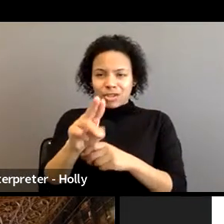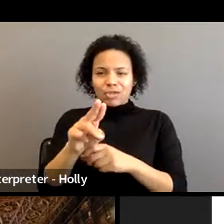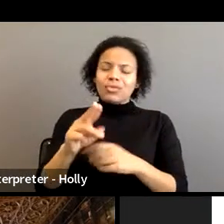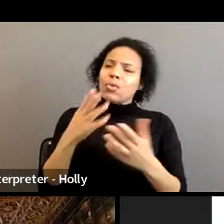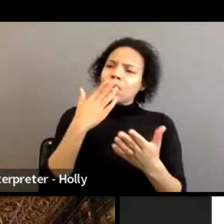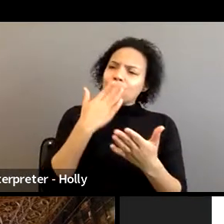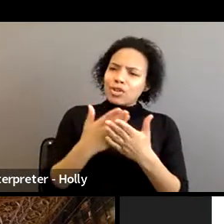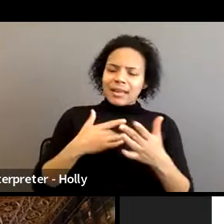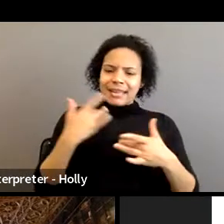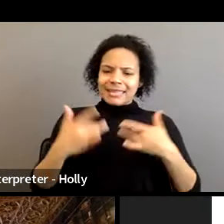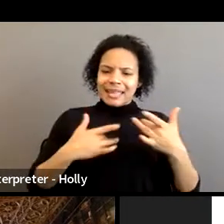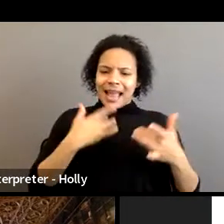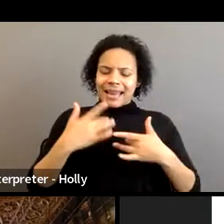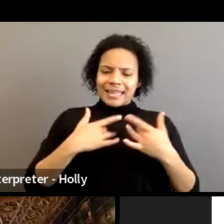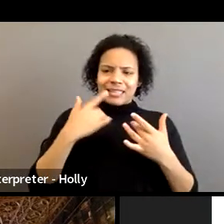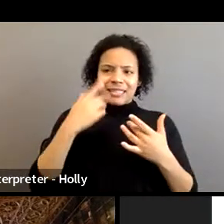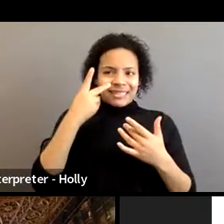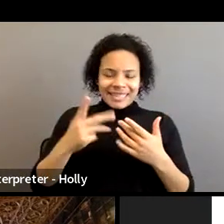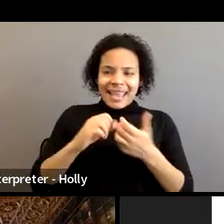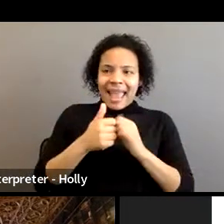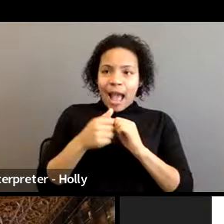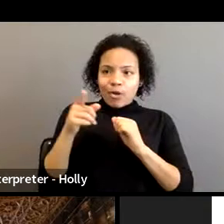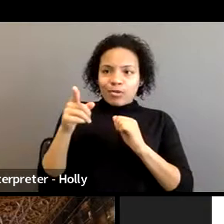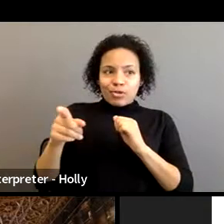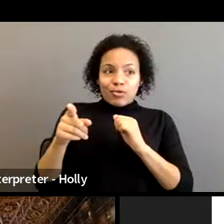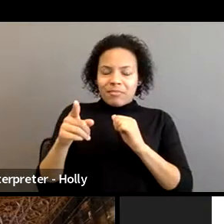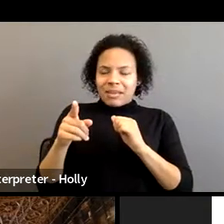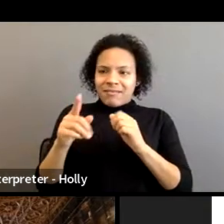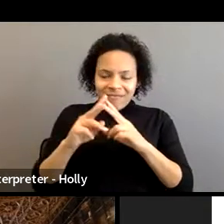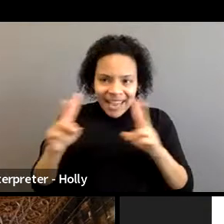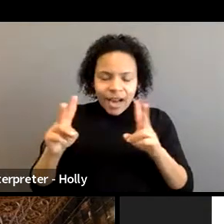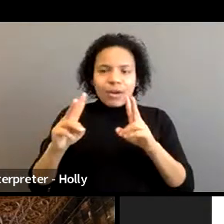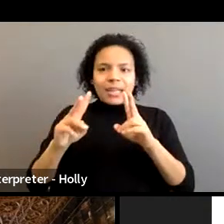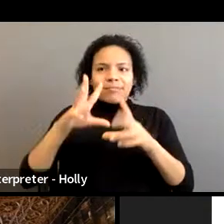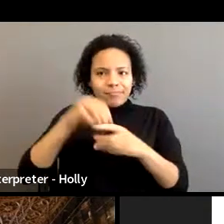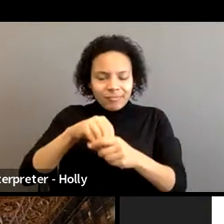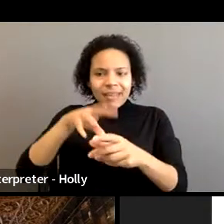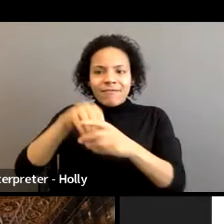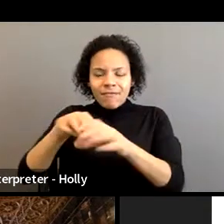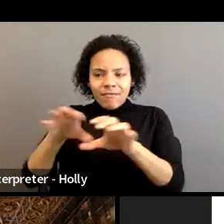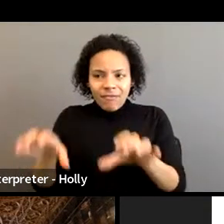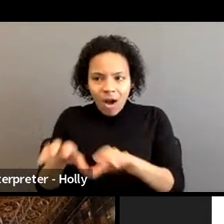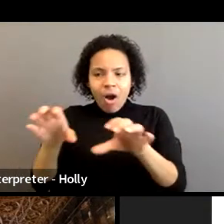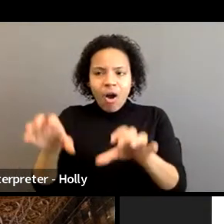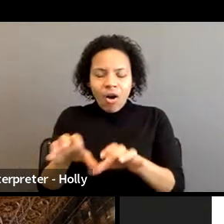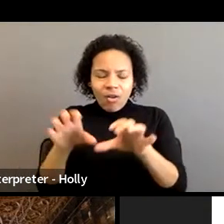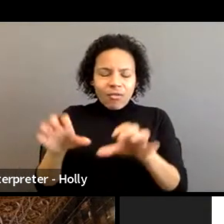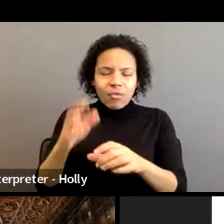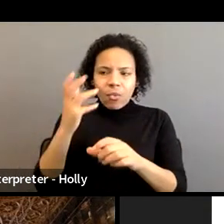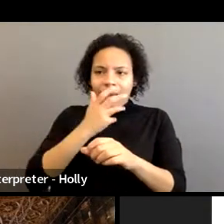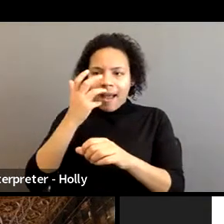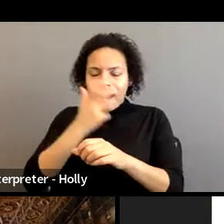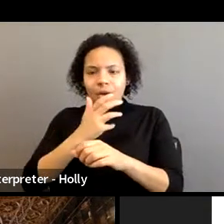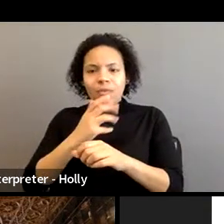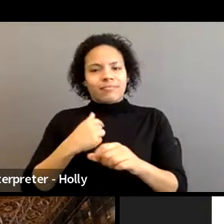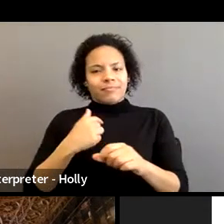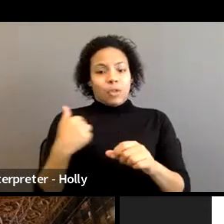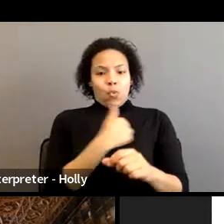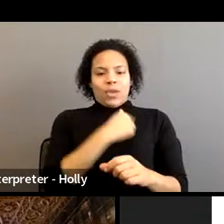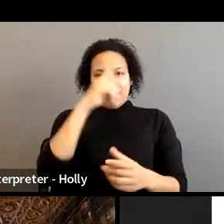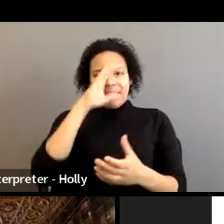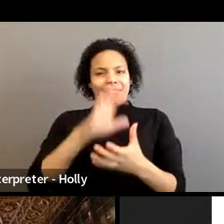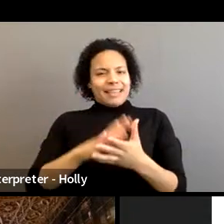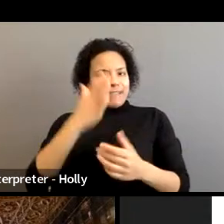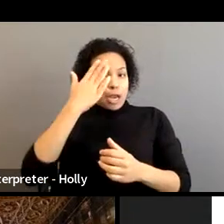your lifespan thus far. And we know that you and Priscilla are just going to be